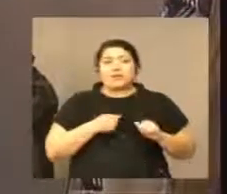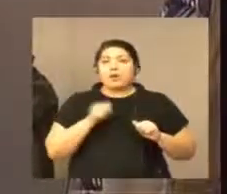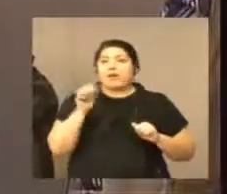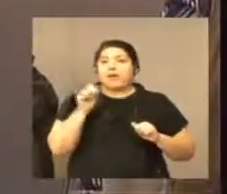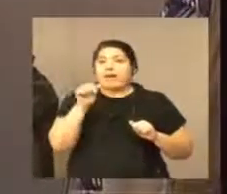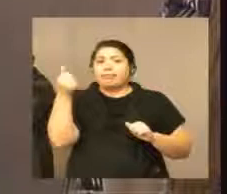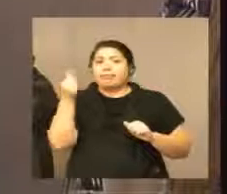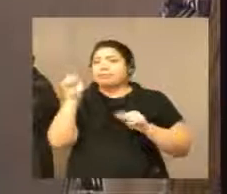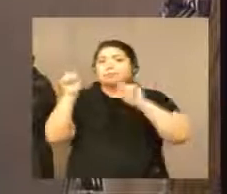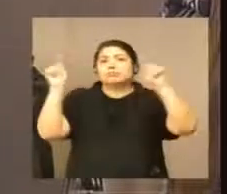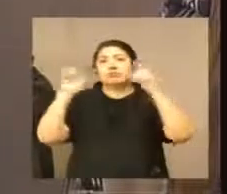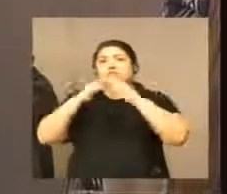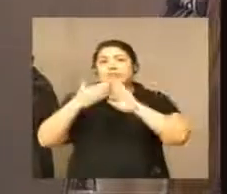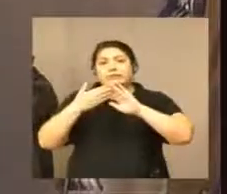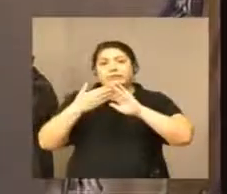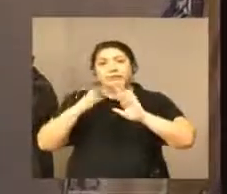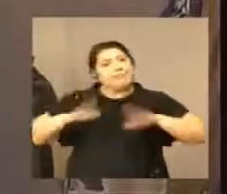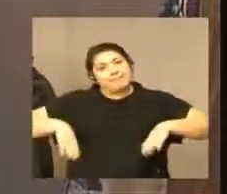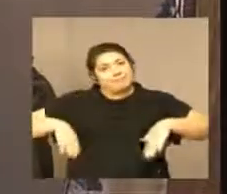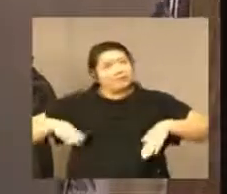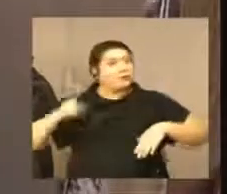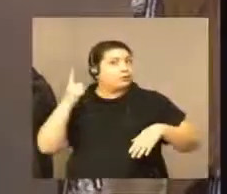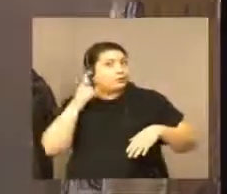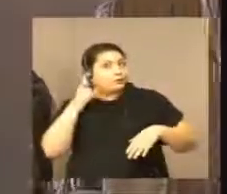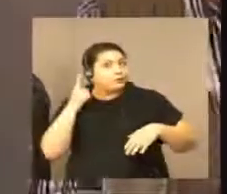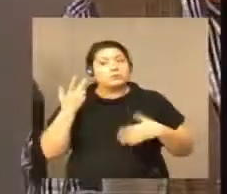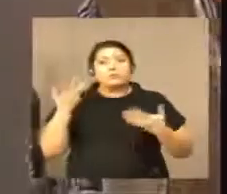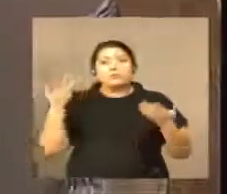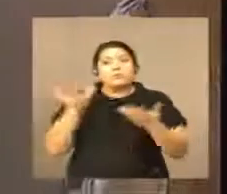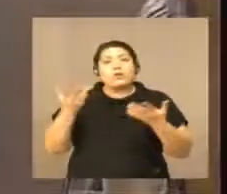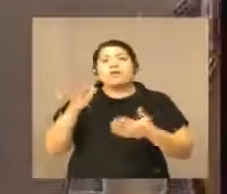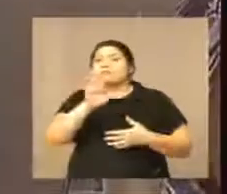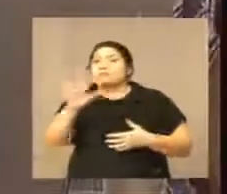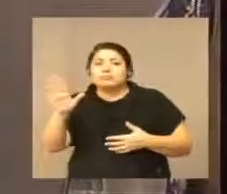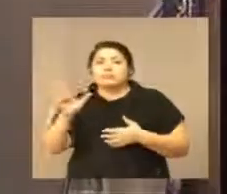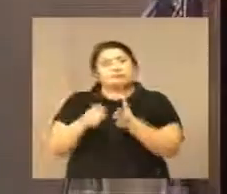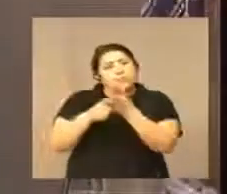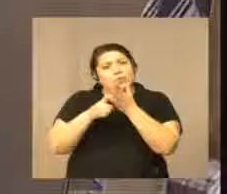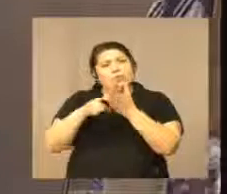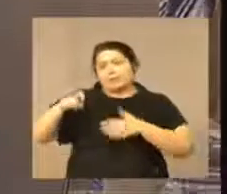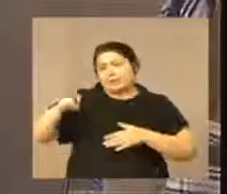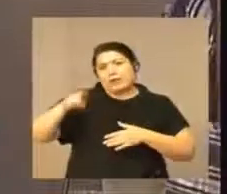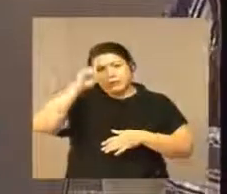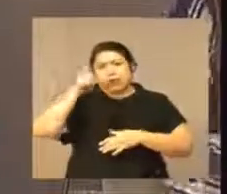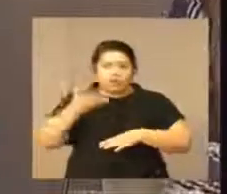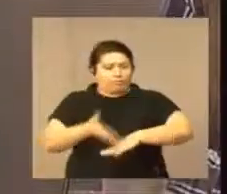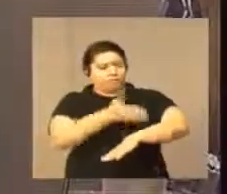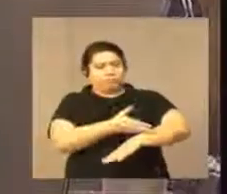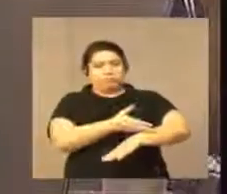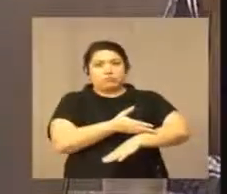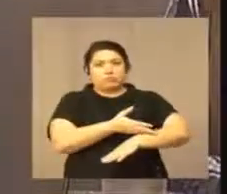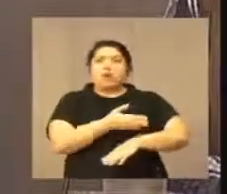other communities, about what they actually need to become an